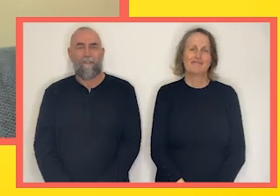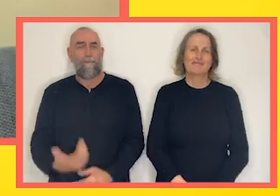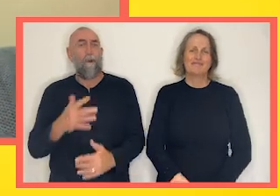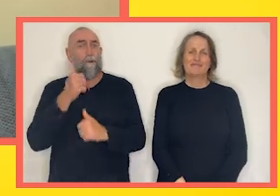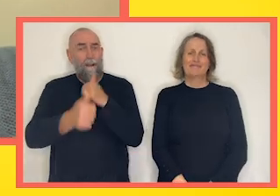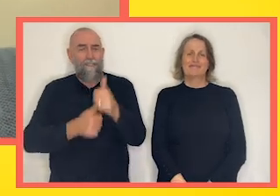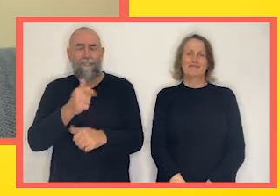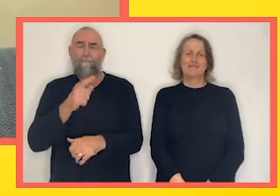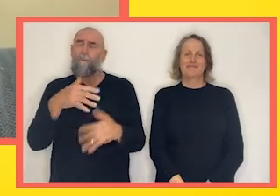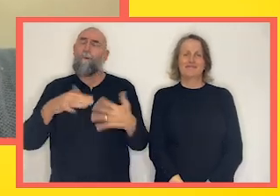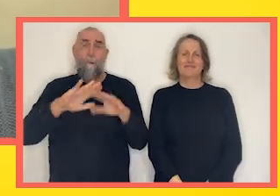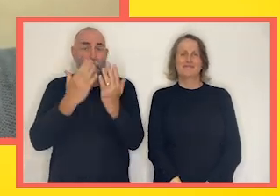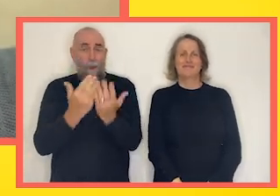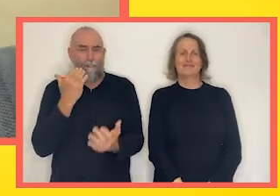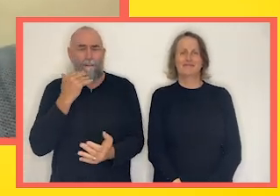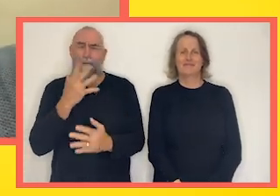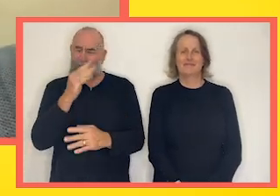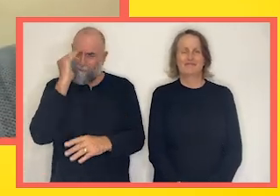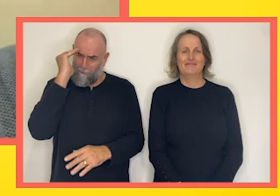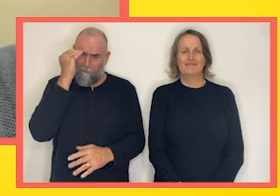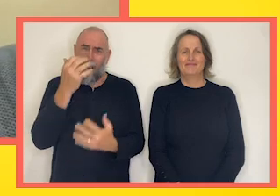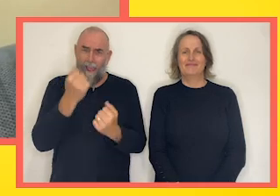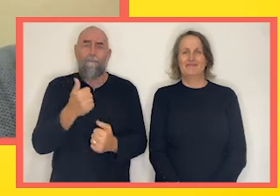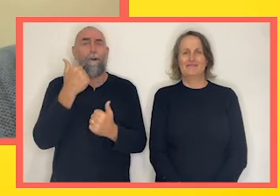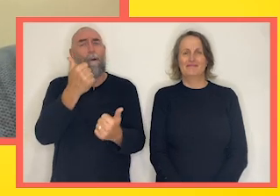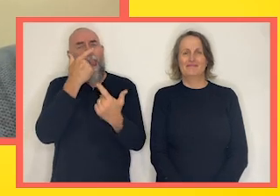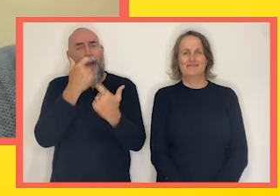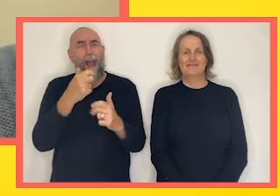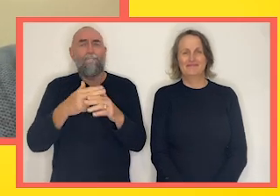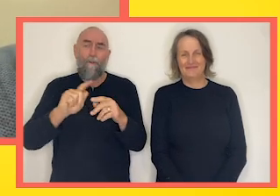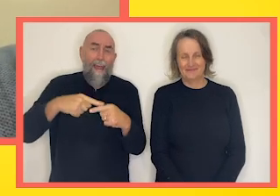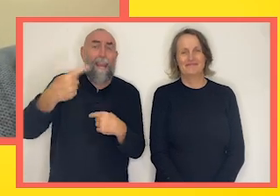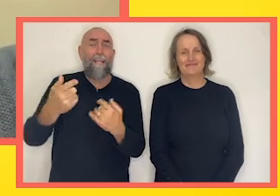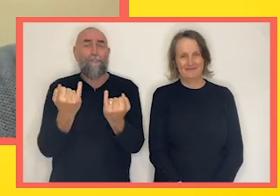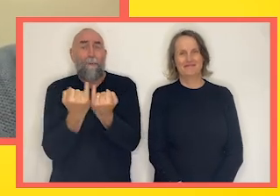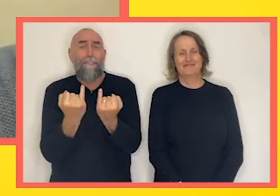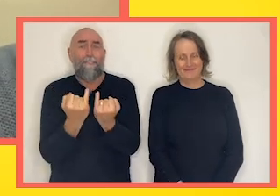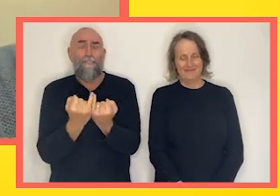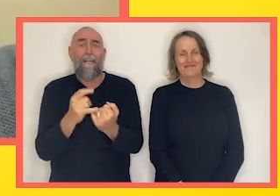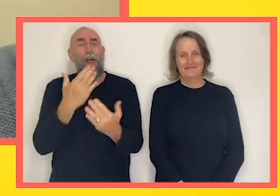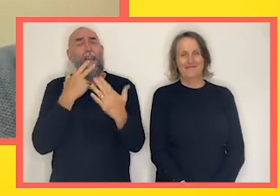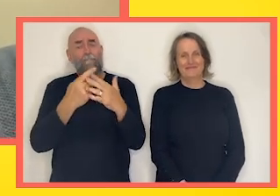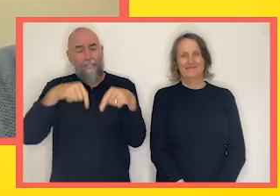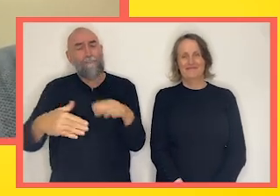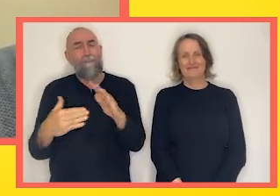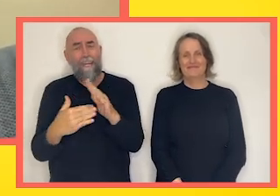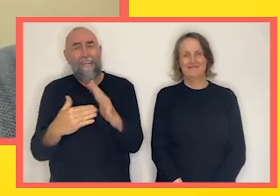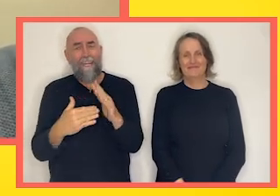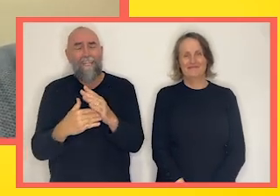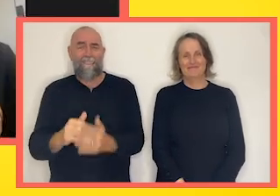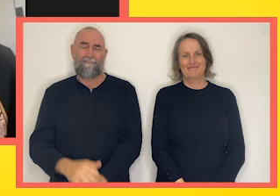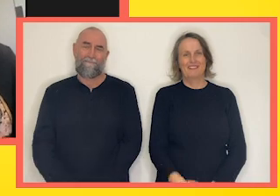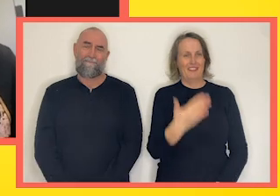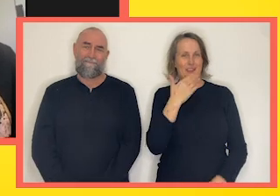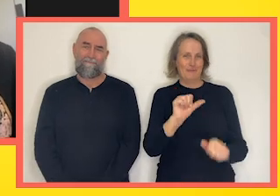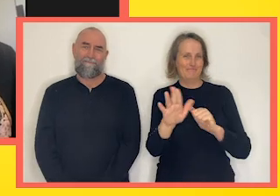hard fought. Thank you. I can't wait to see where to next. Good luck with the next competition, and thanks for joining us on You Little Ripper. Oh,